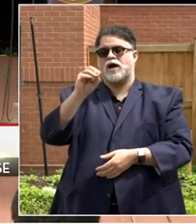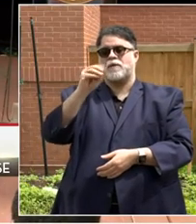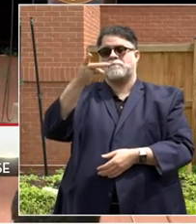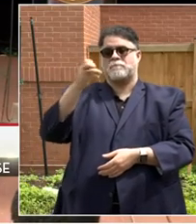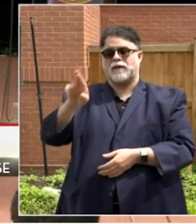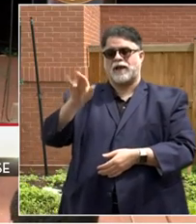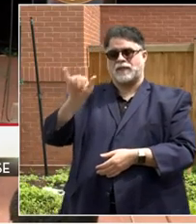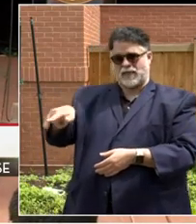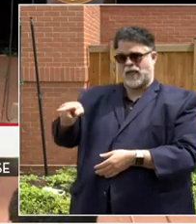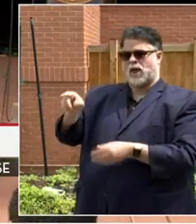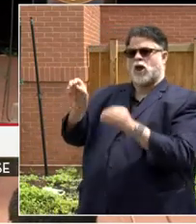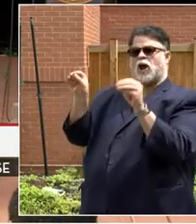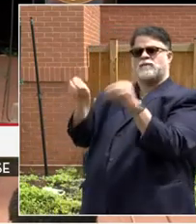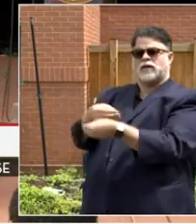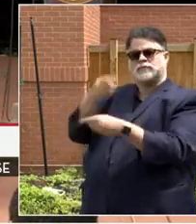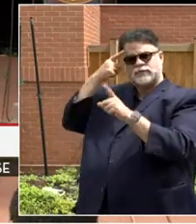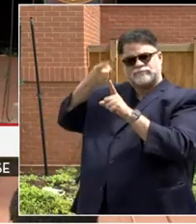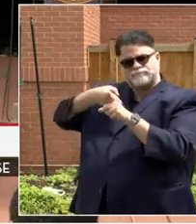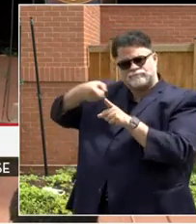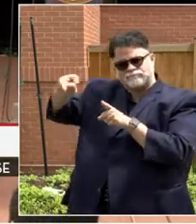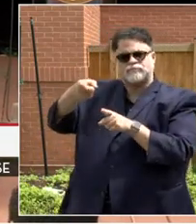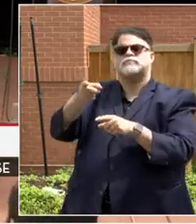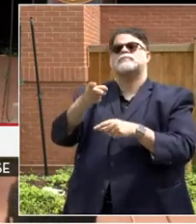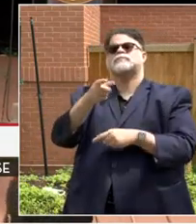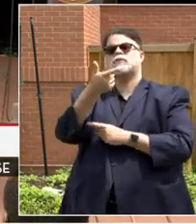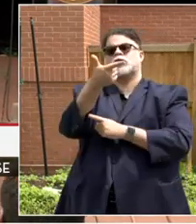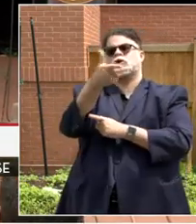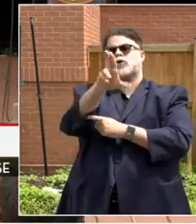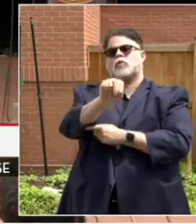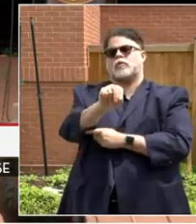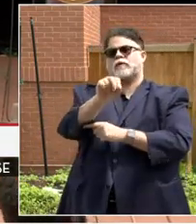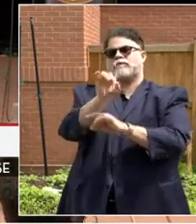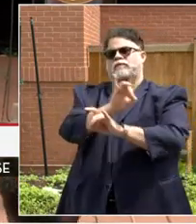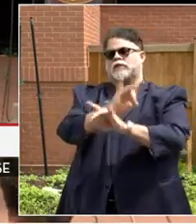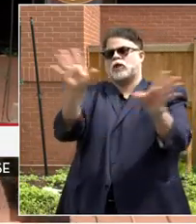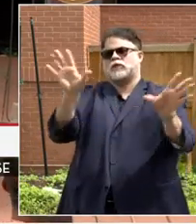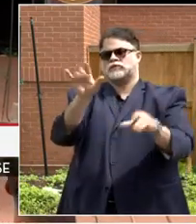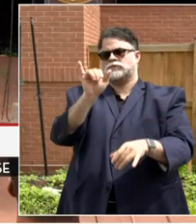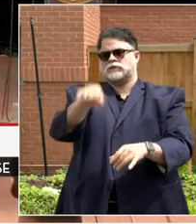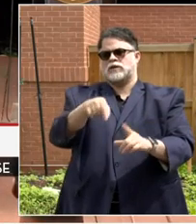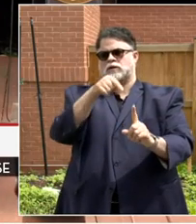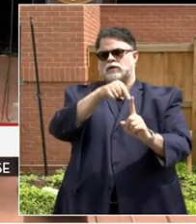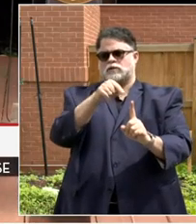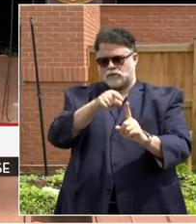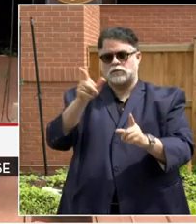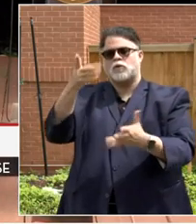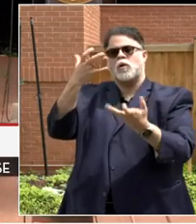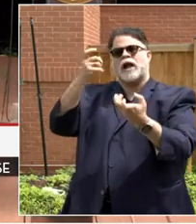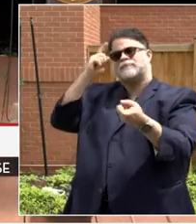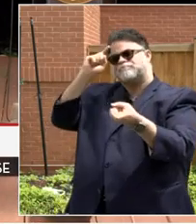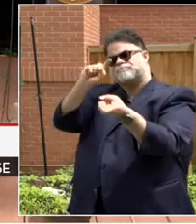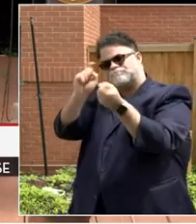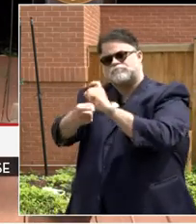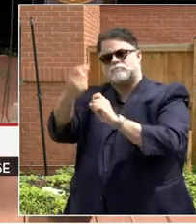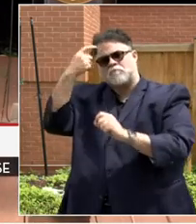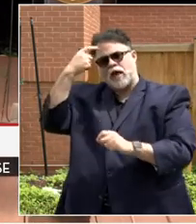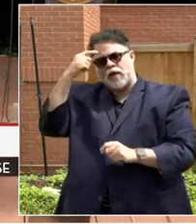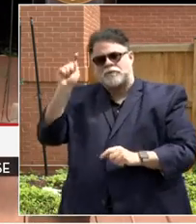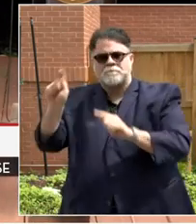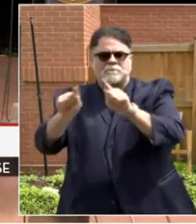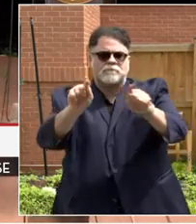Because we have to change the mentality of the people in our community if we want them to change. And we have to do